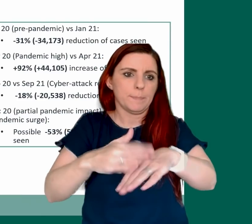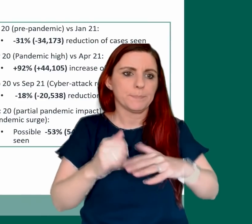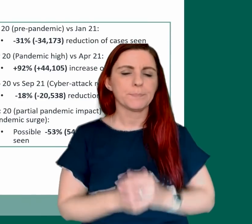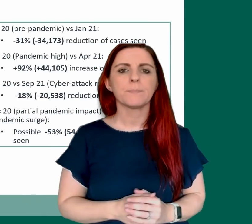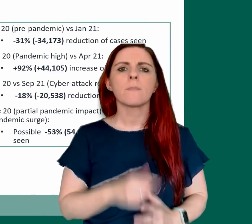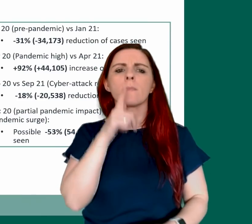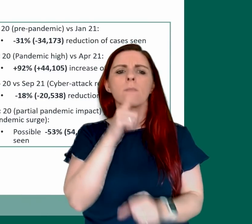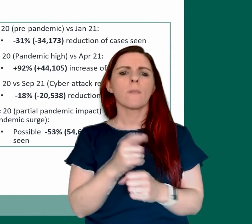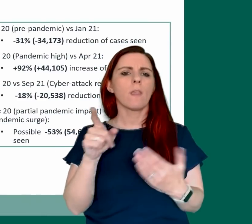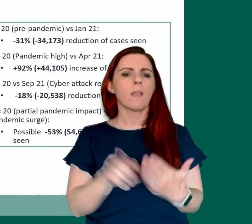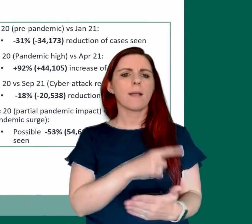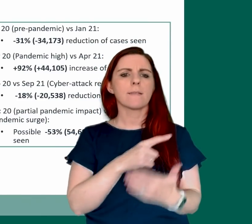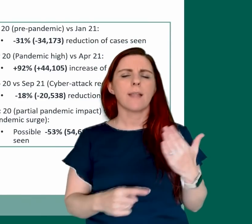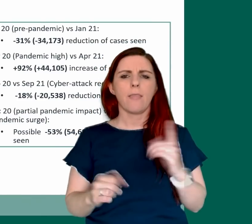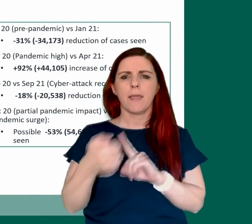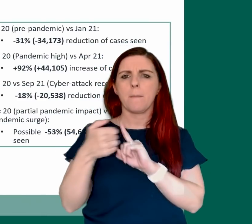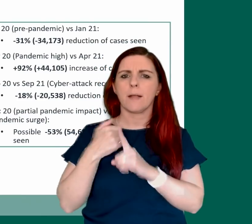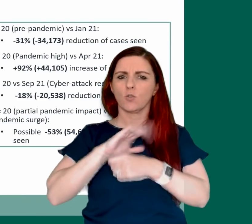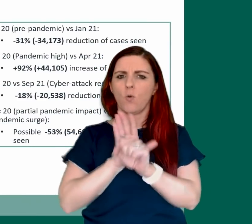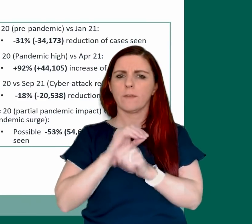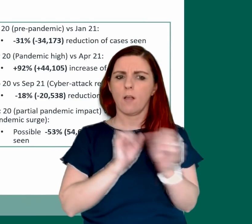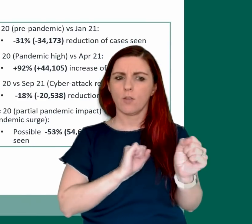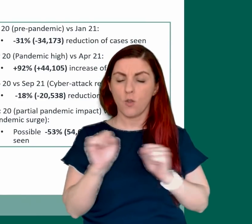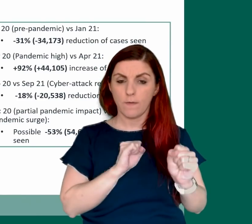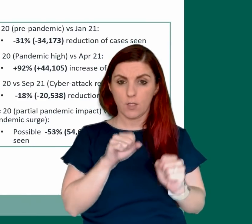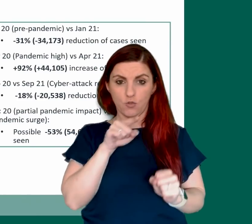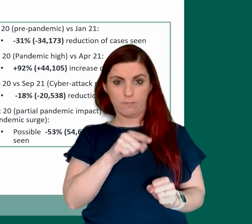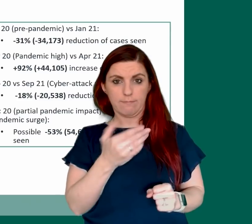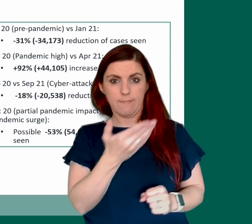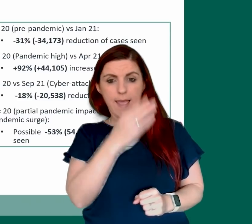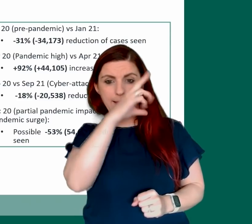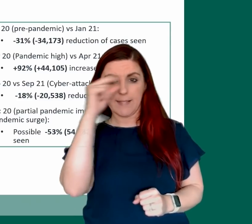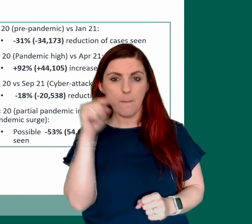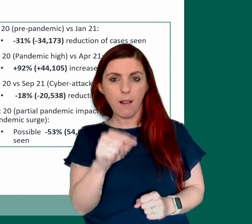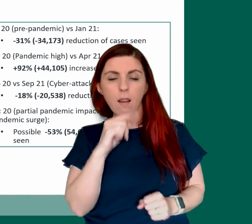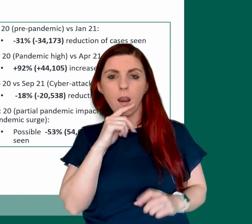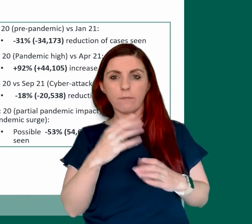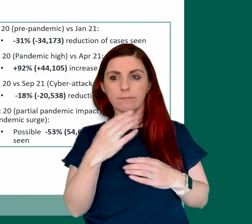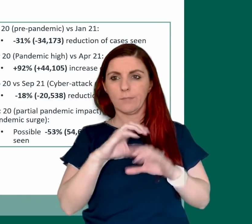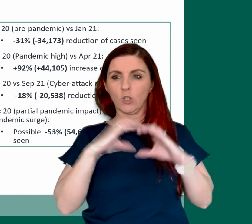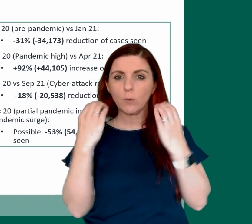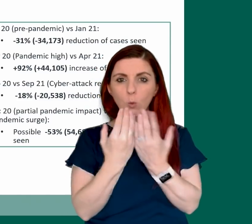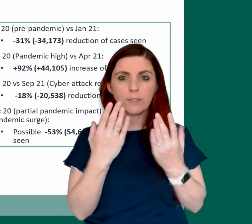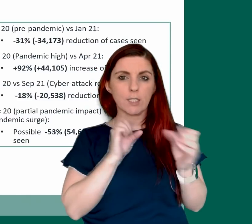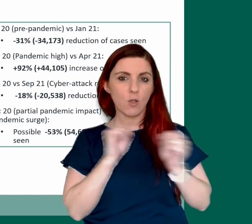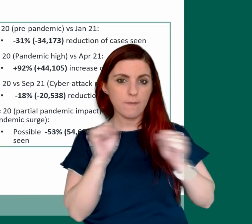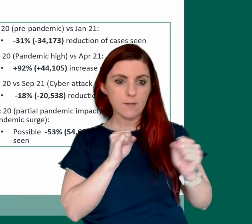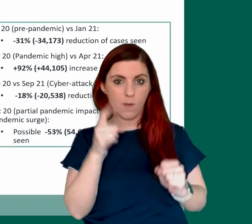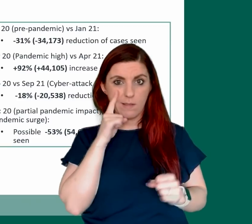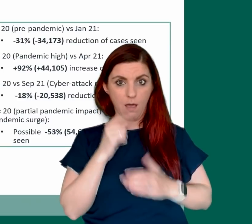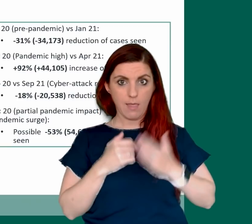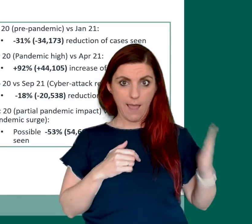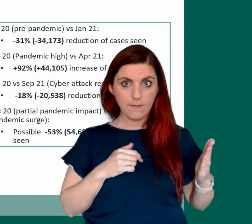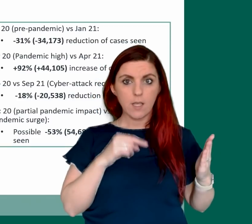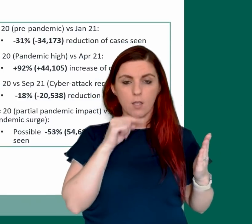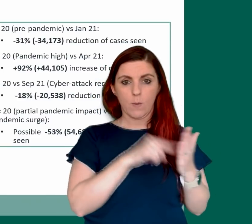look at cancellations and the impact of COVID-19 on our services, this is just an example in terms of our community therapy services. And you can see there on the left-hand side of